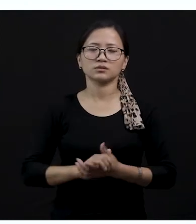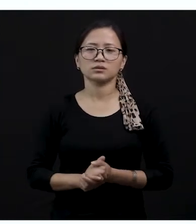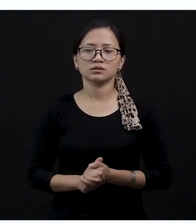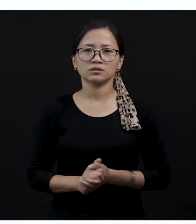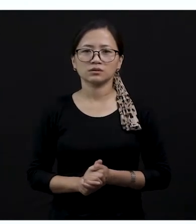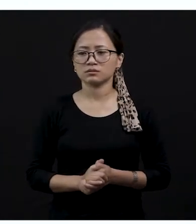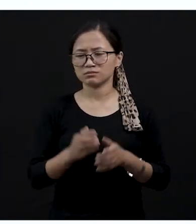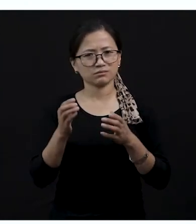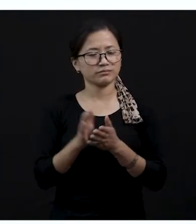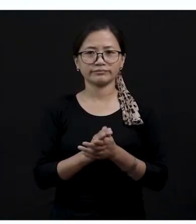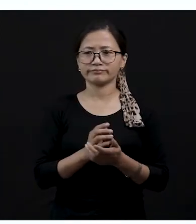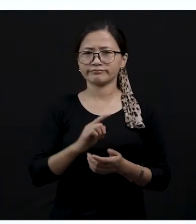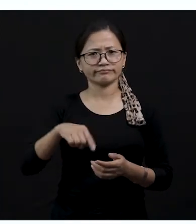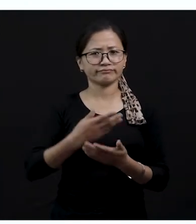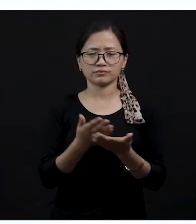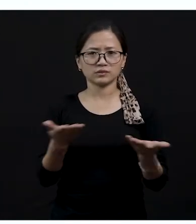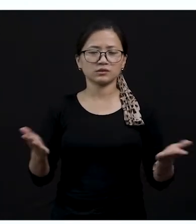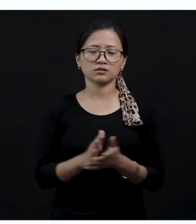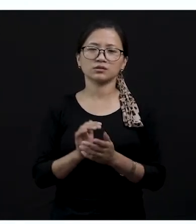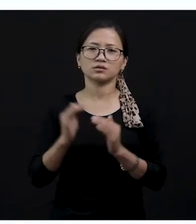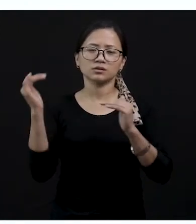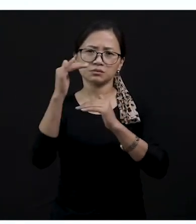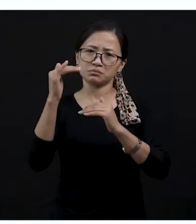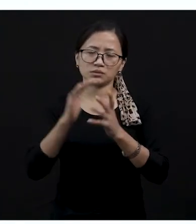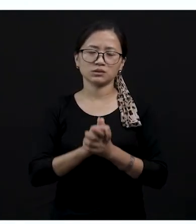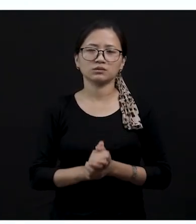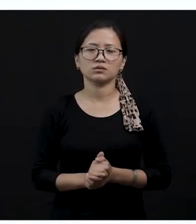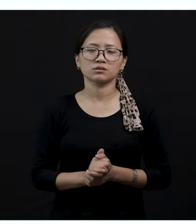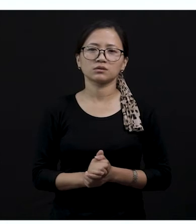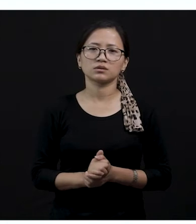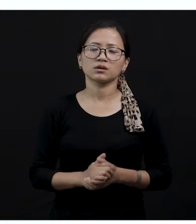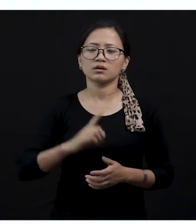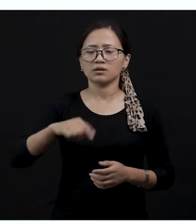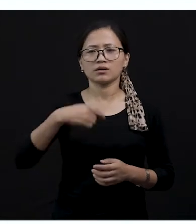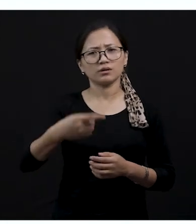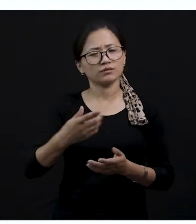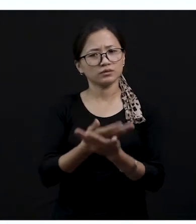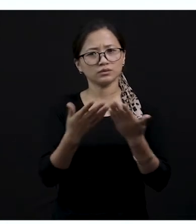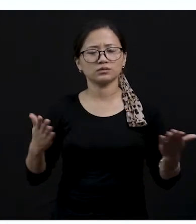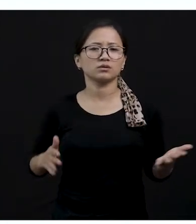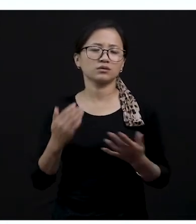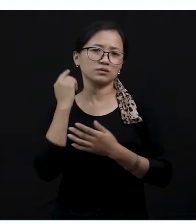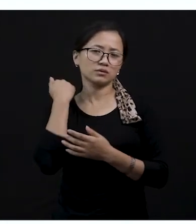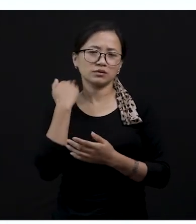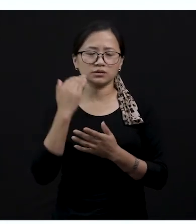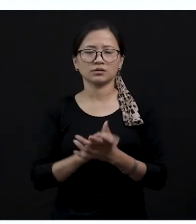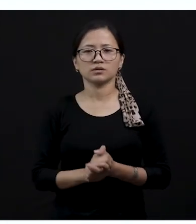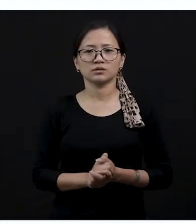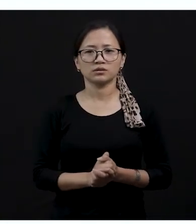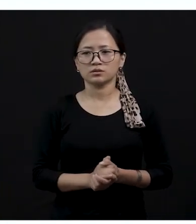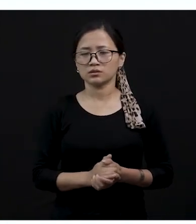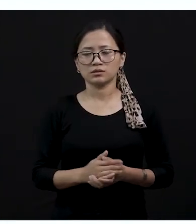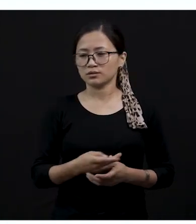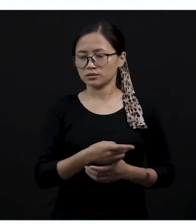and there was nothing beyond that boring. That means there was nothing, but everything was boring. And